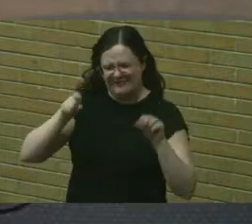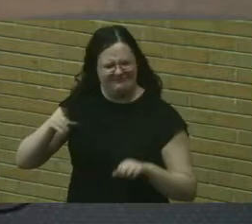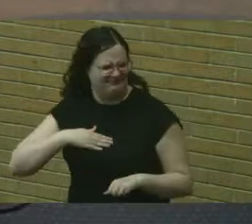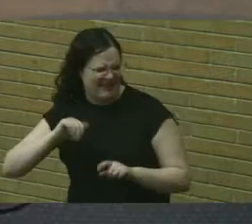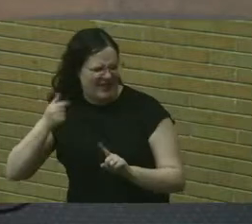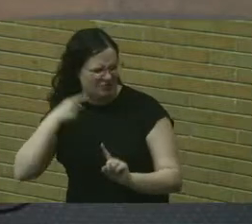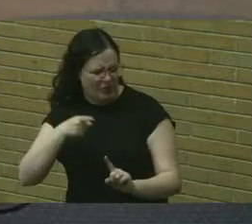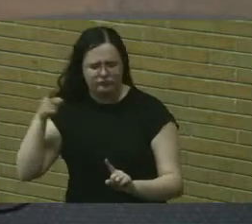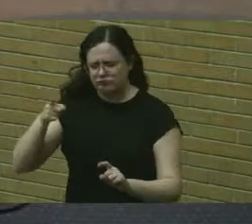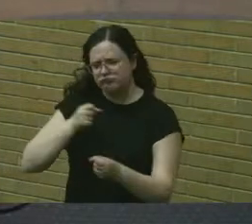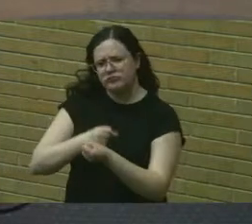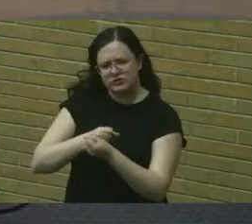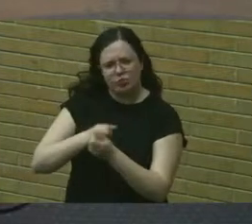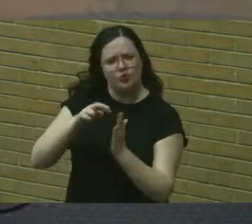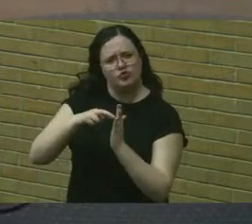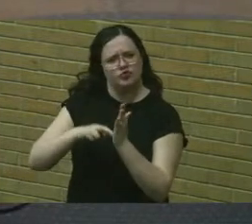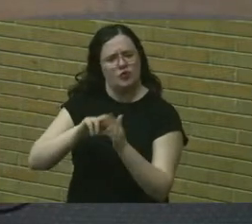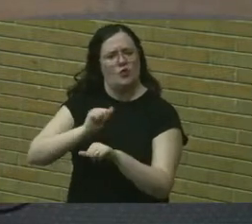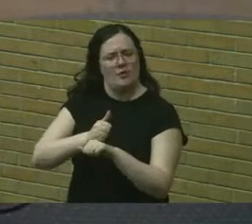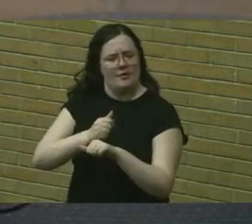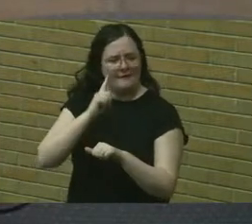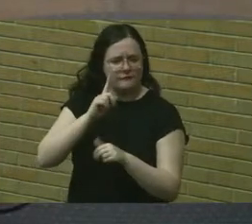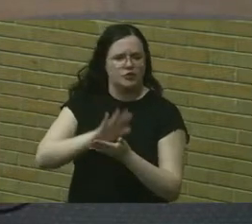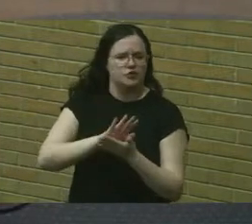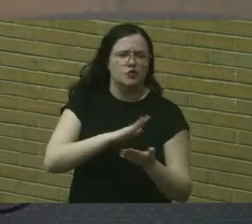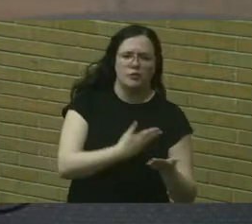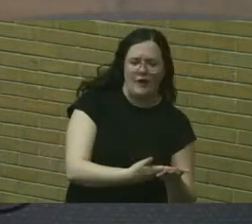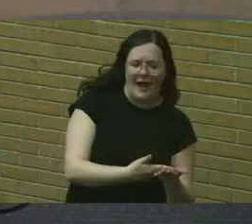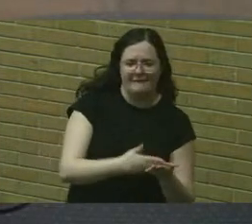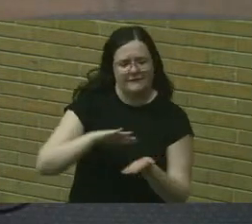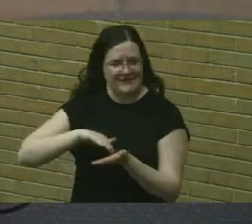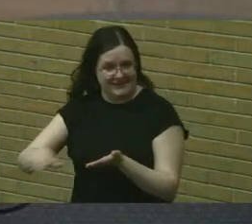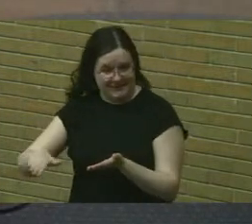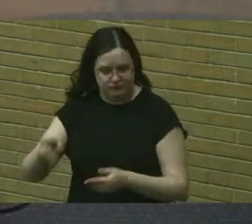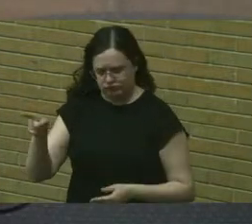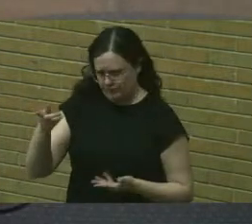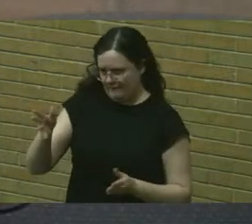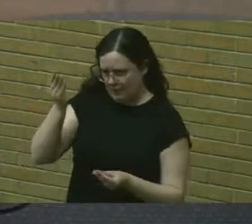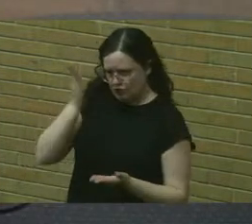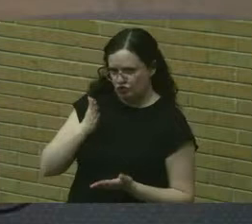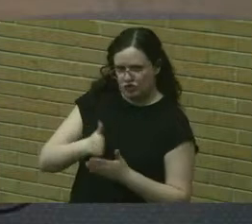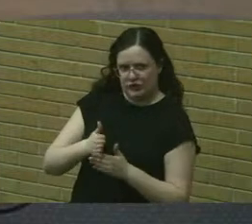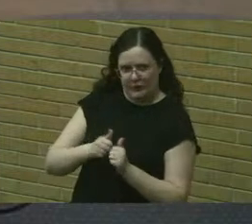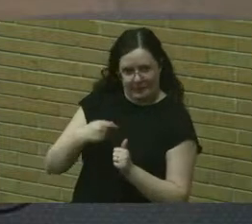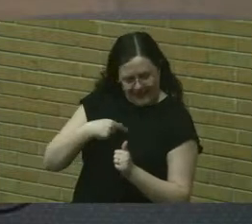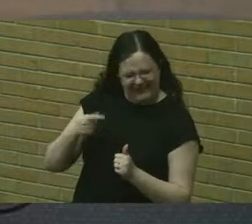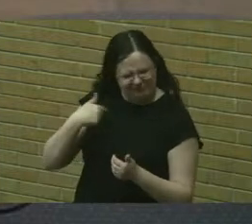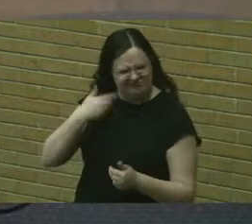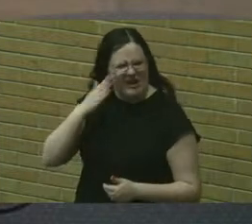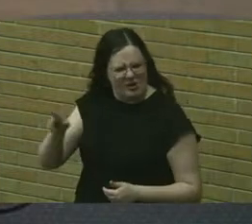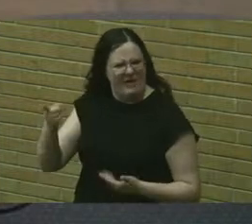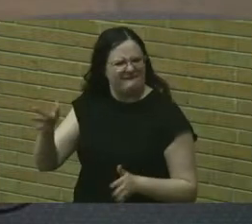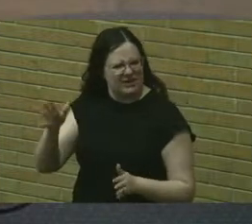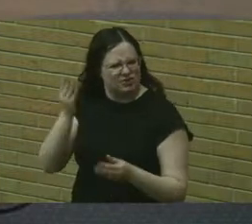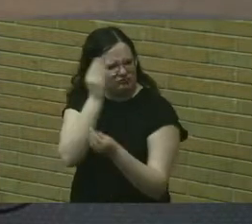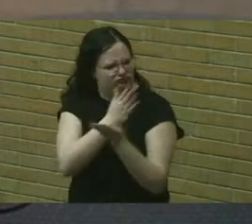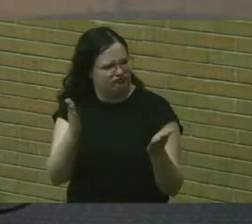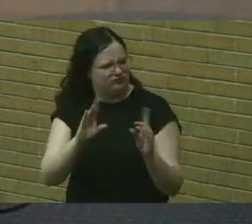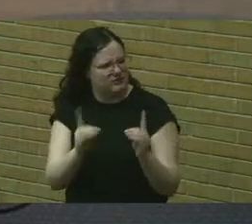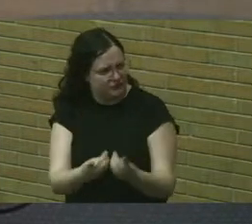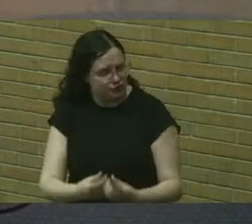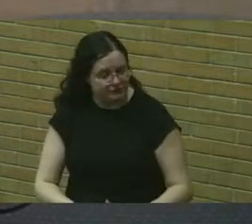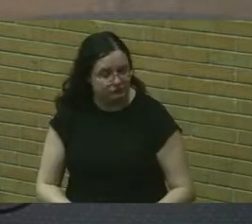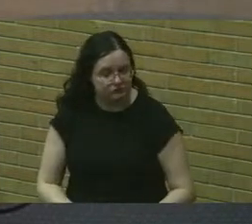for arrival and dismissal. He shared that with me, and I know that he has shared it within the district. The person who